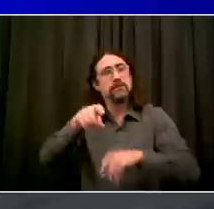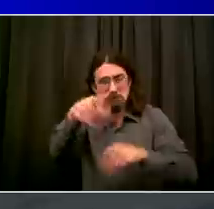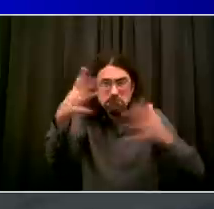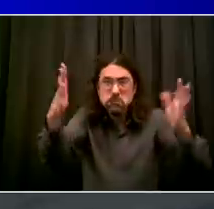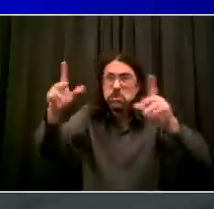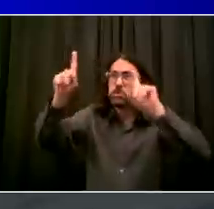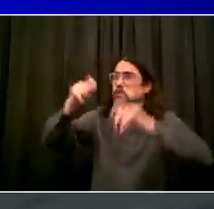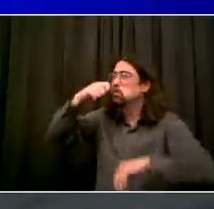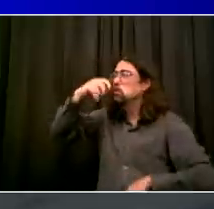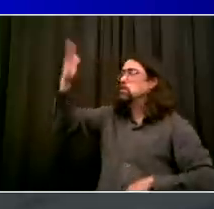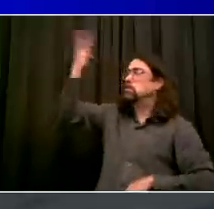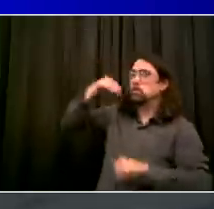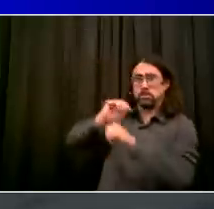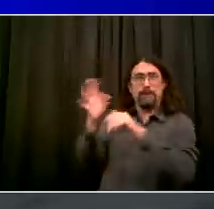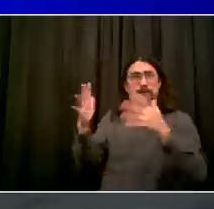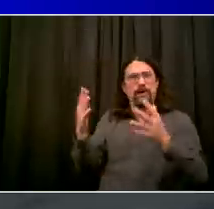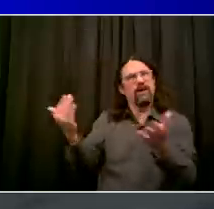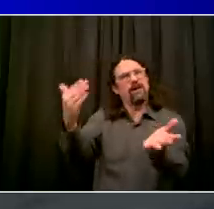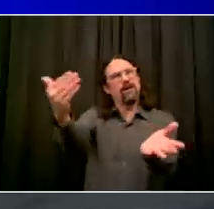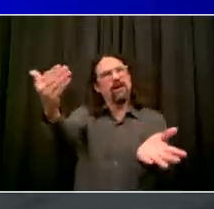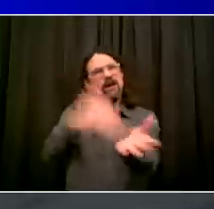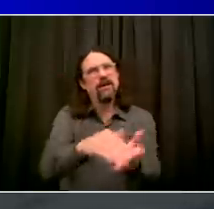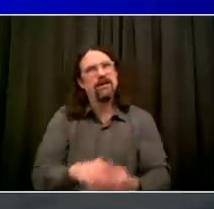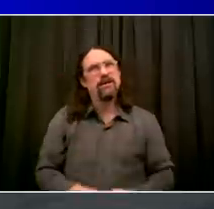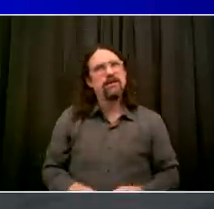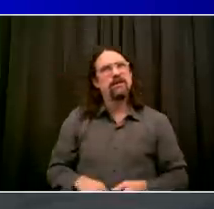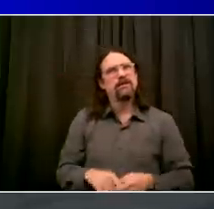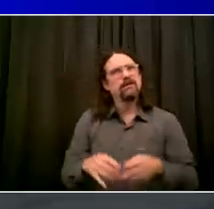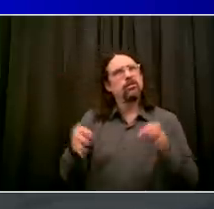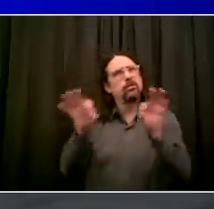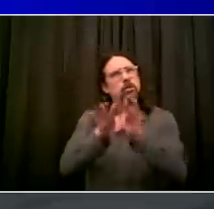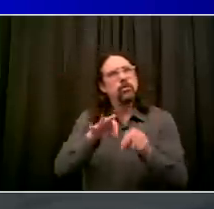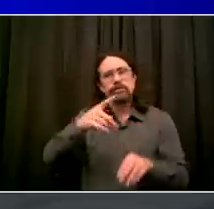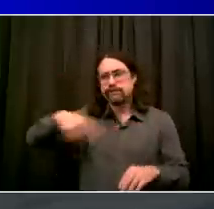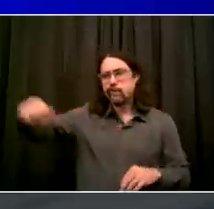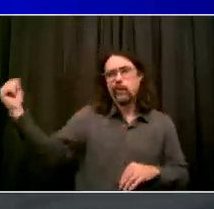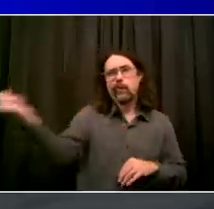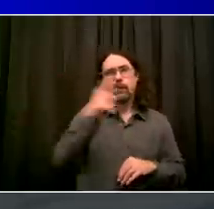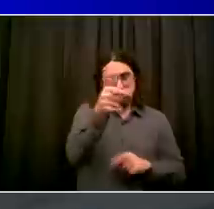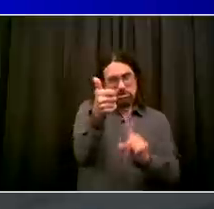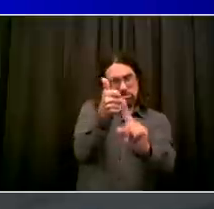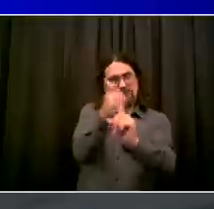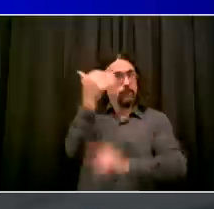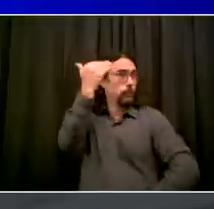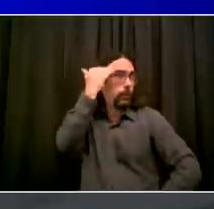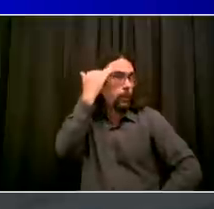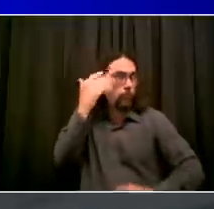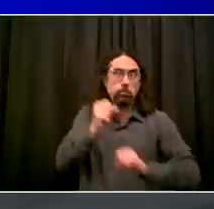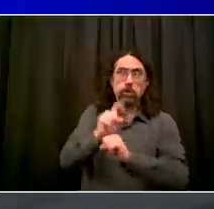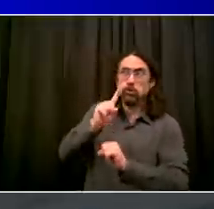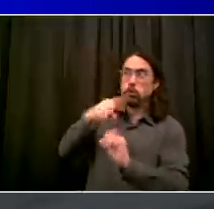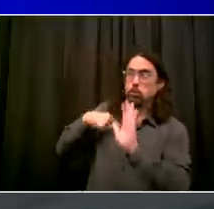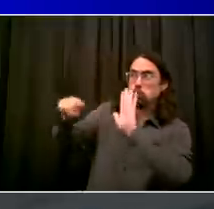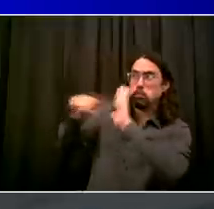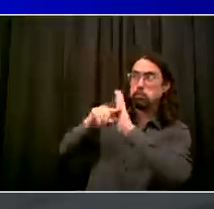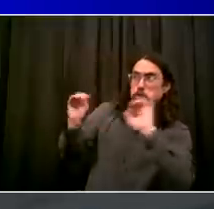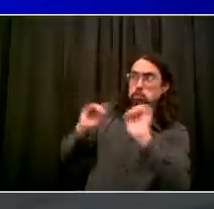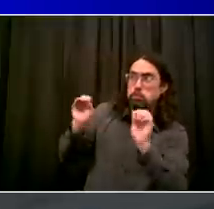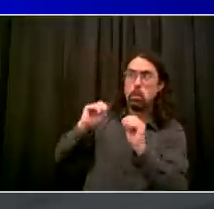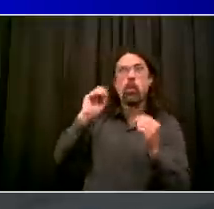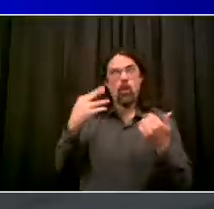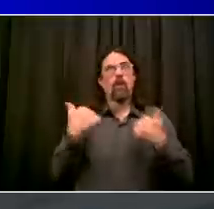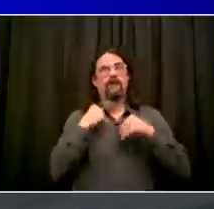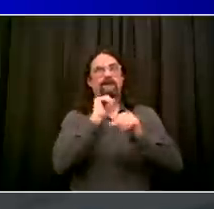if you have never been tested, please go get tested right away. If you haven't been tested in a long time, please go get tested. It is fast,